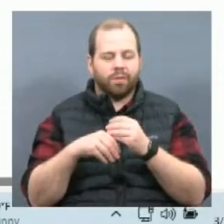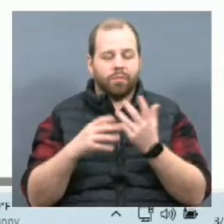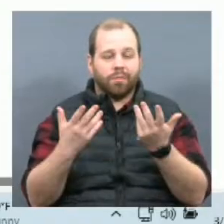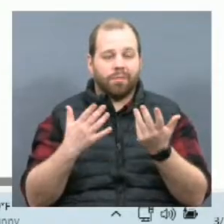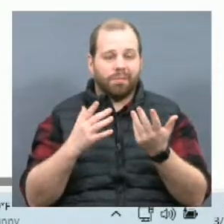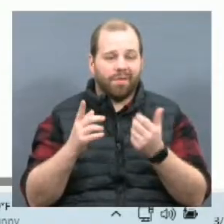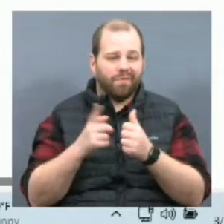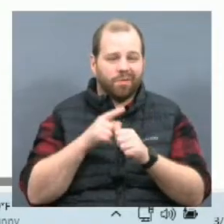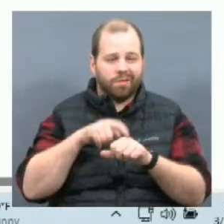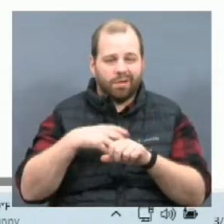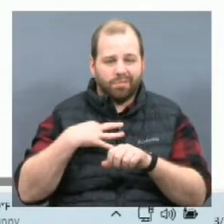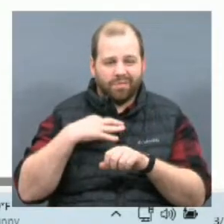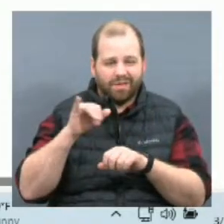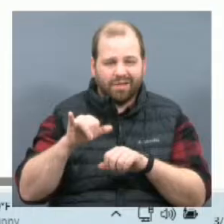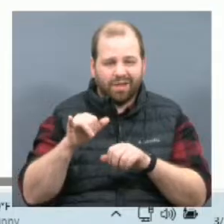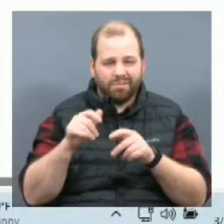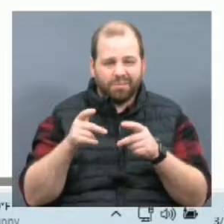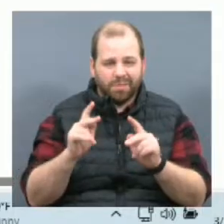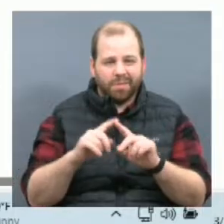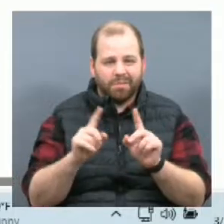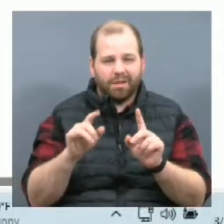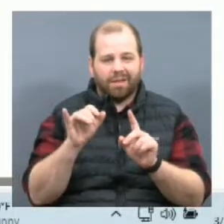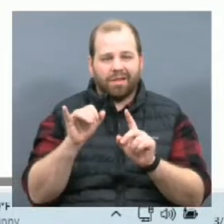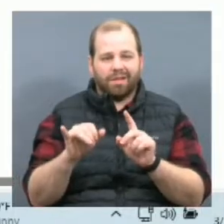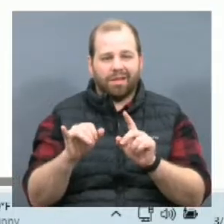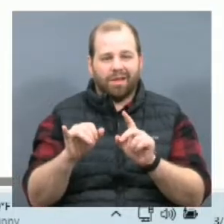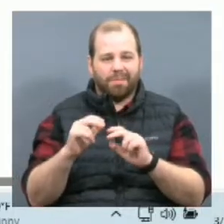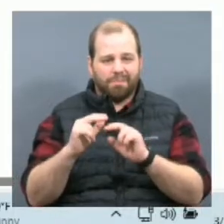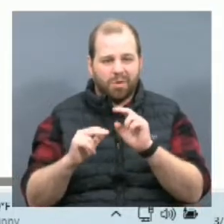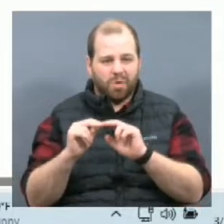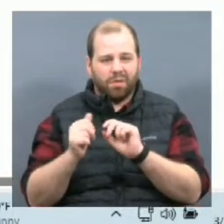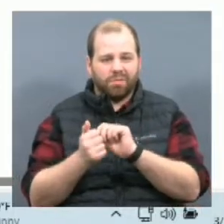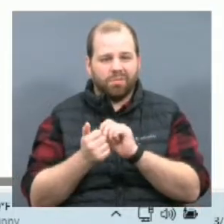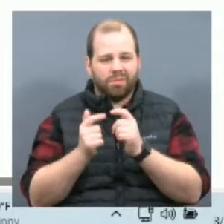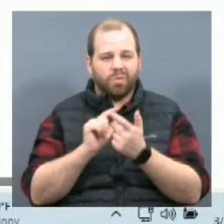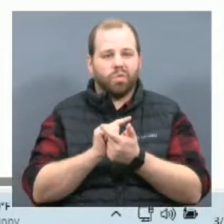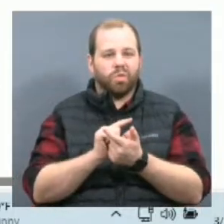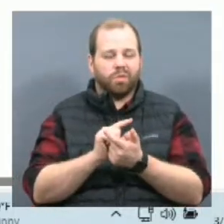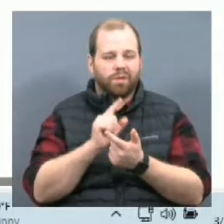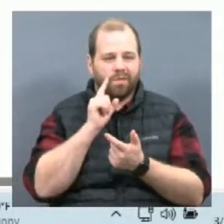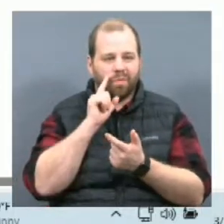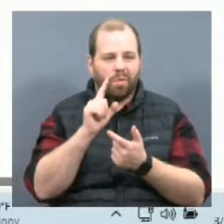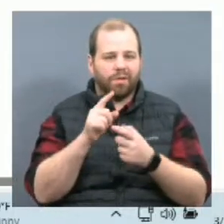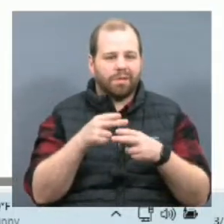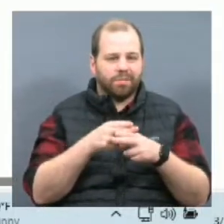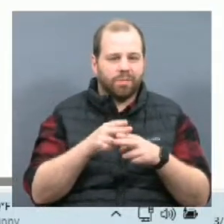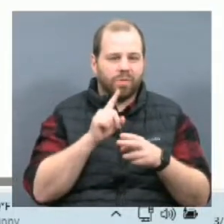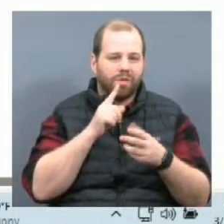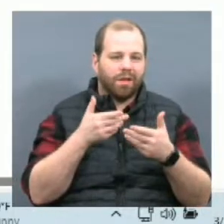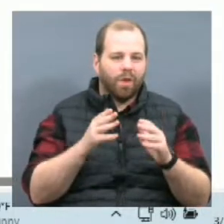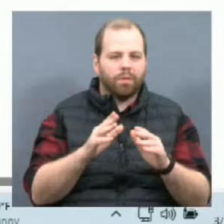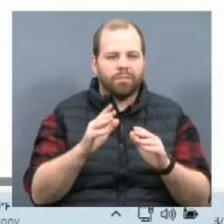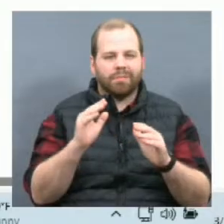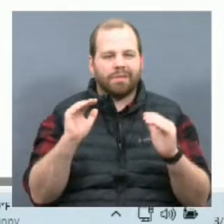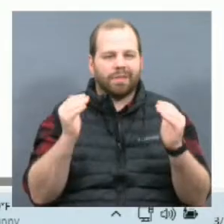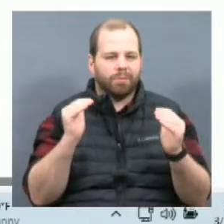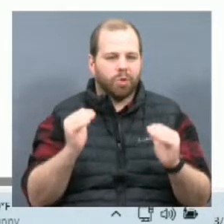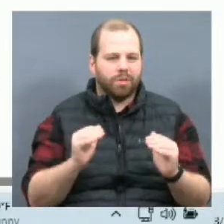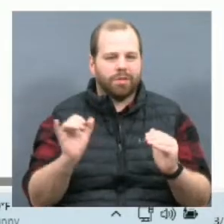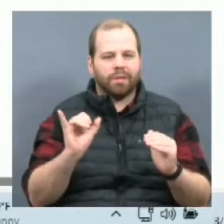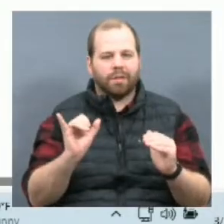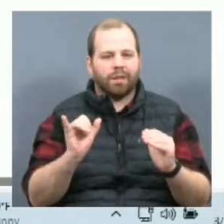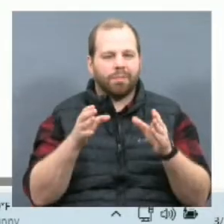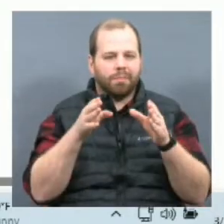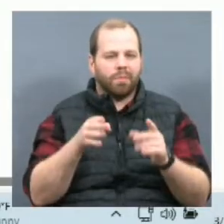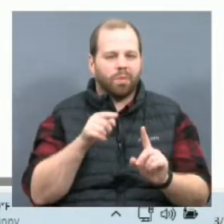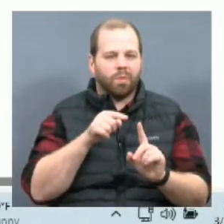time applying for this, but converting that unit to a conditional would allow just like a person who